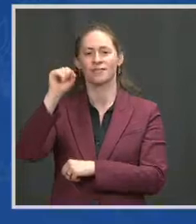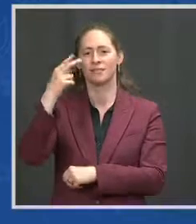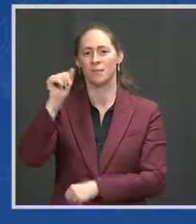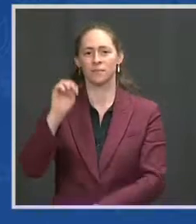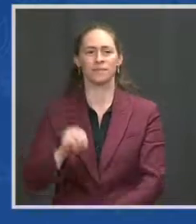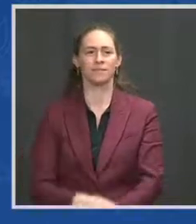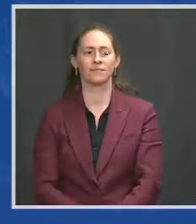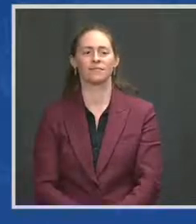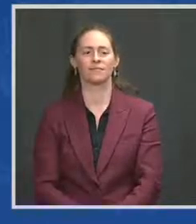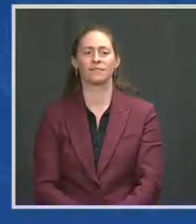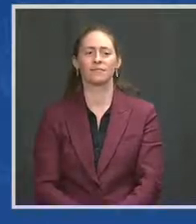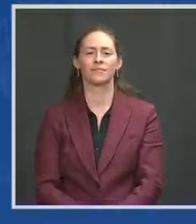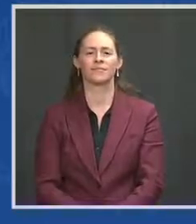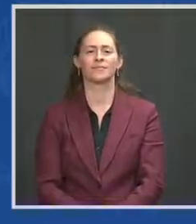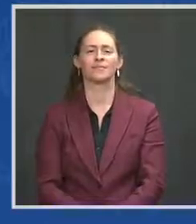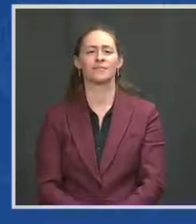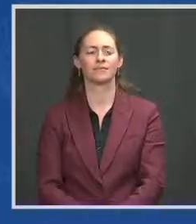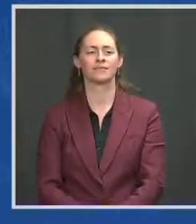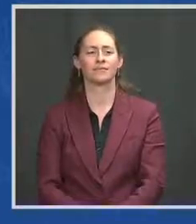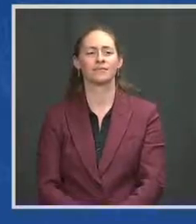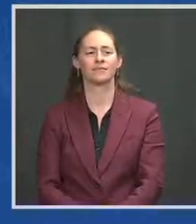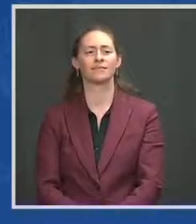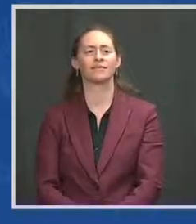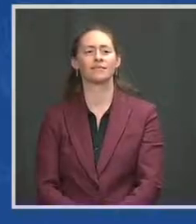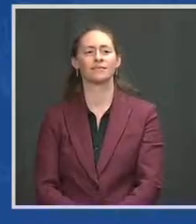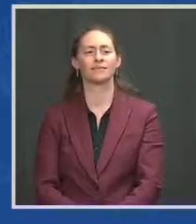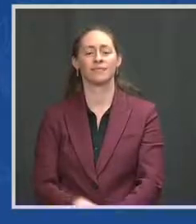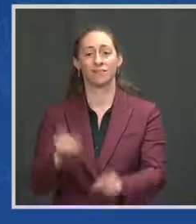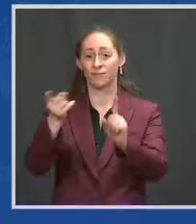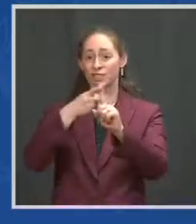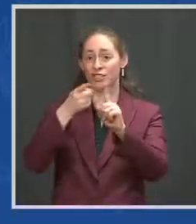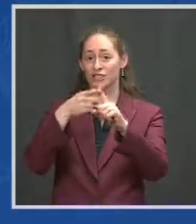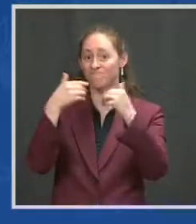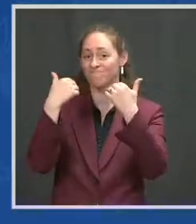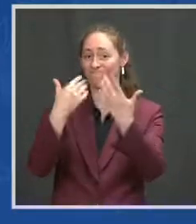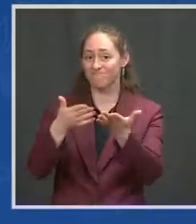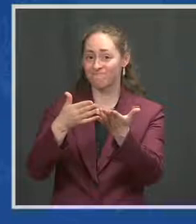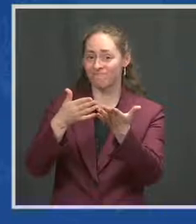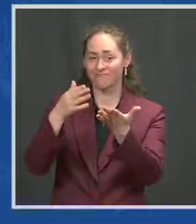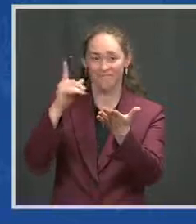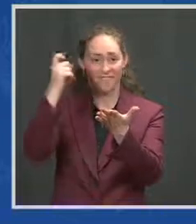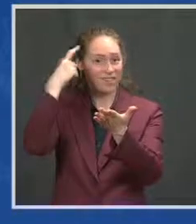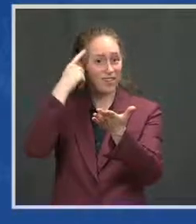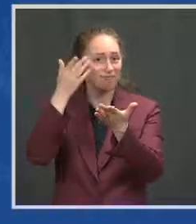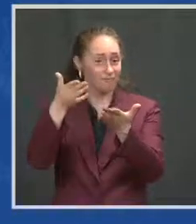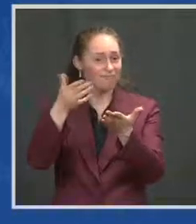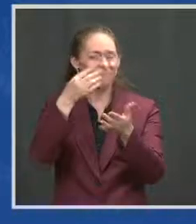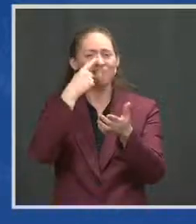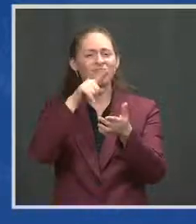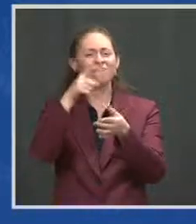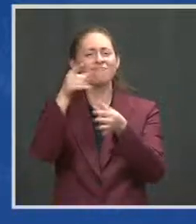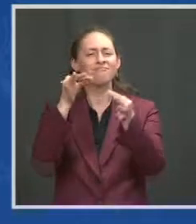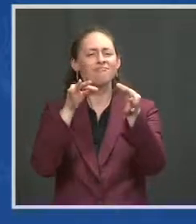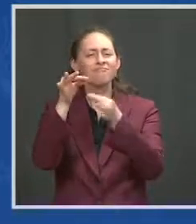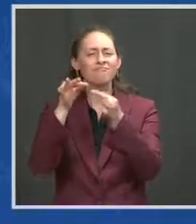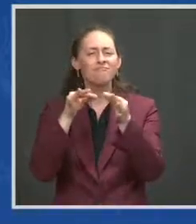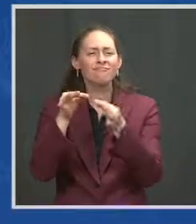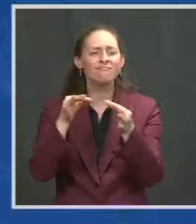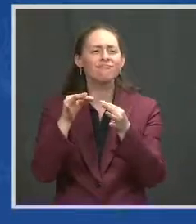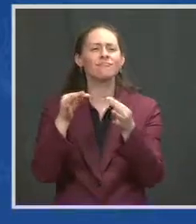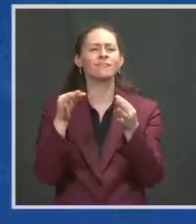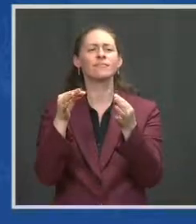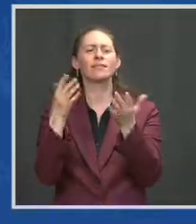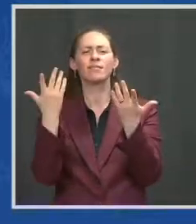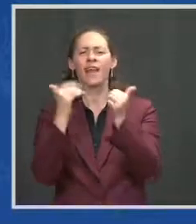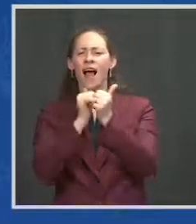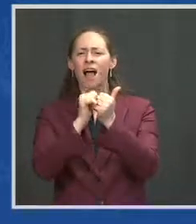you, Governor Baker, can you share with us how the Commonwealth is making sure that every community